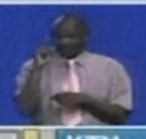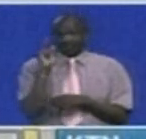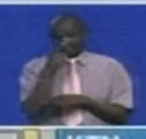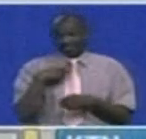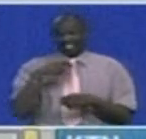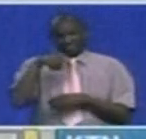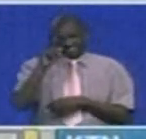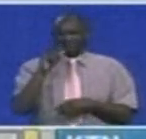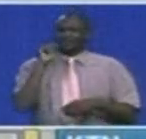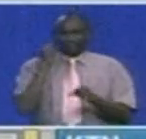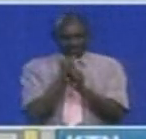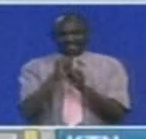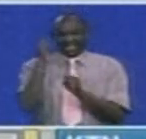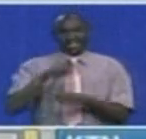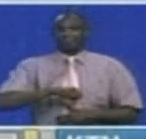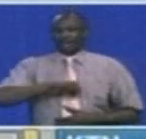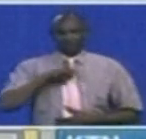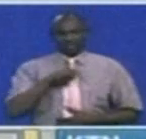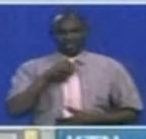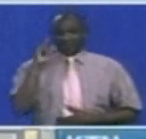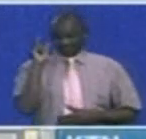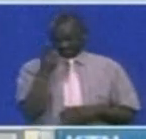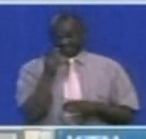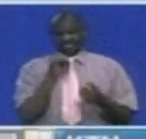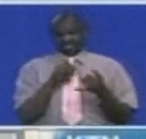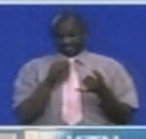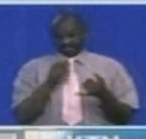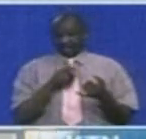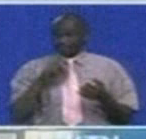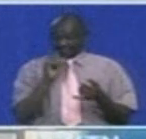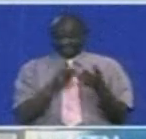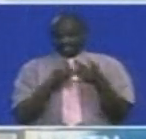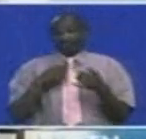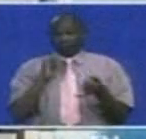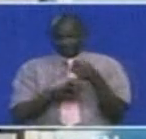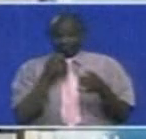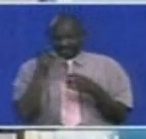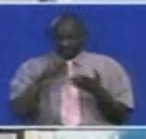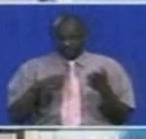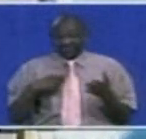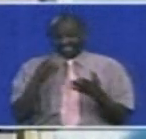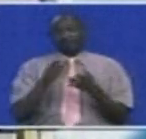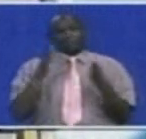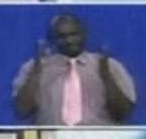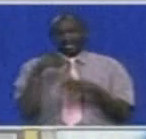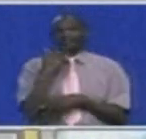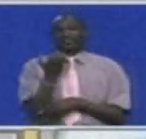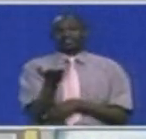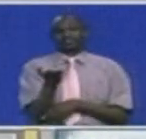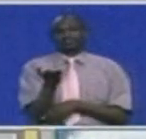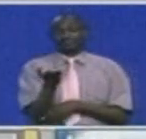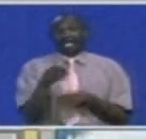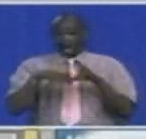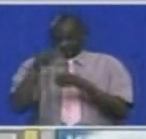done Kenya proud. The First Lady's official Twitter page is awash with pictorial evidence of the major feat. Away